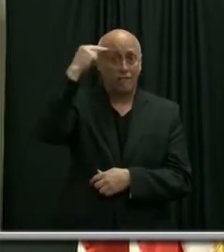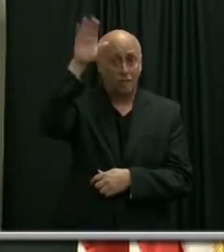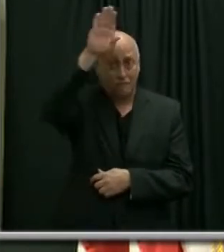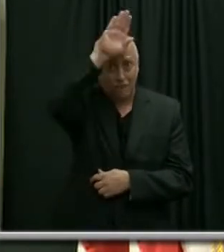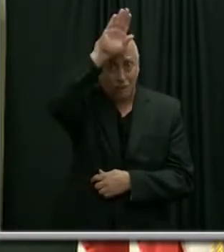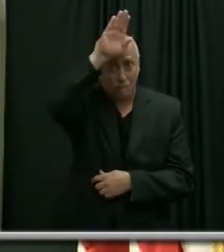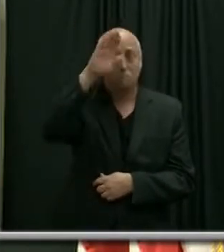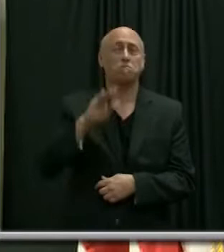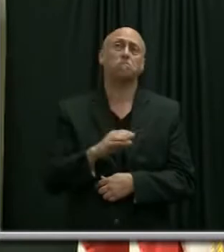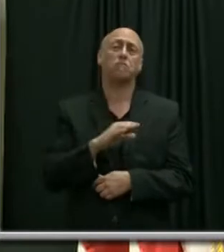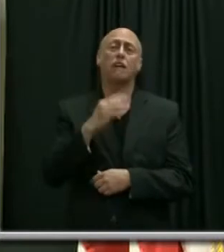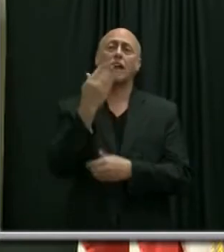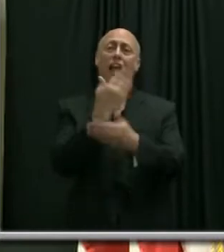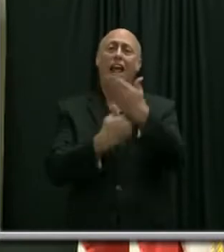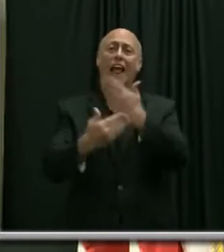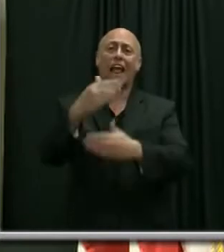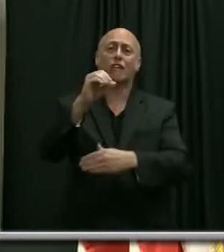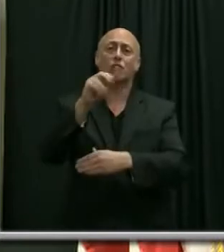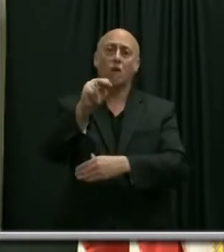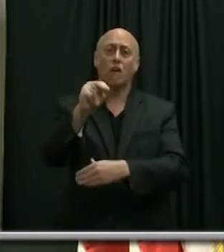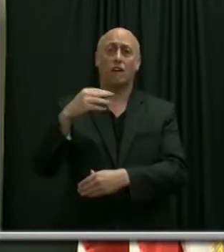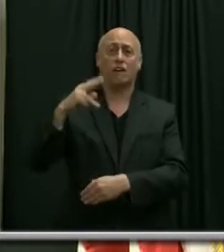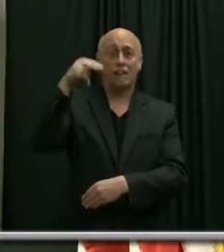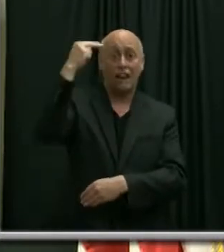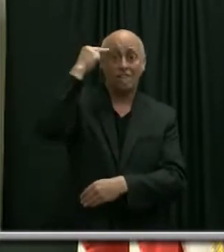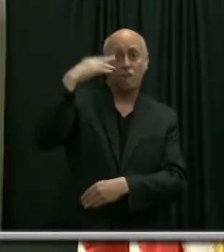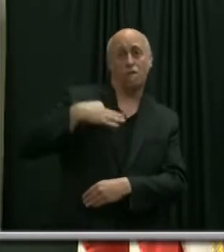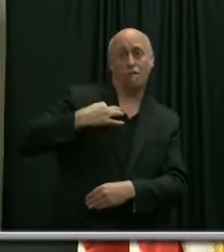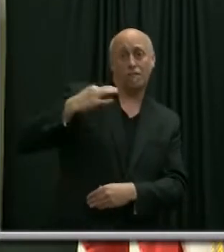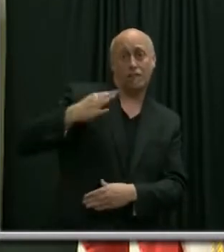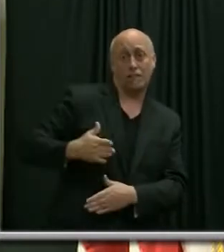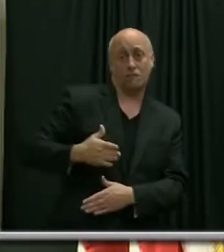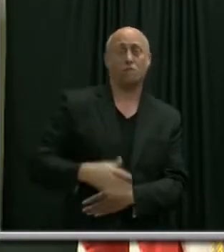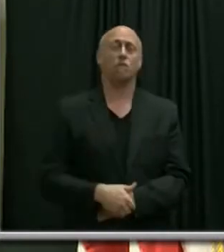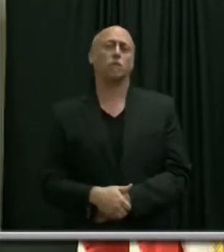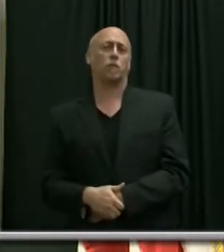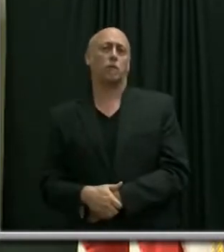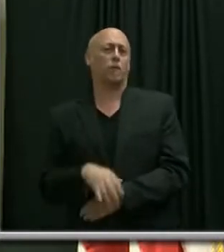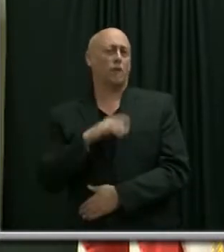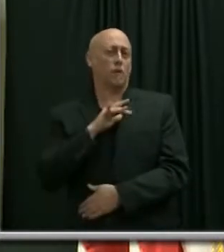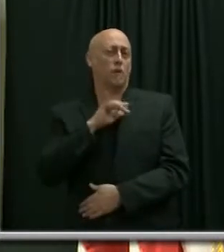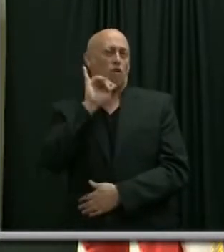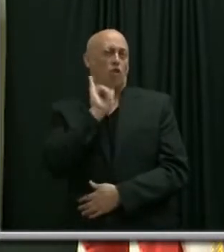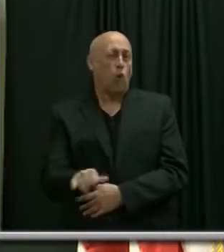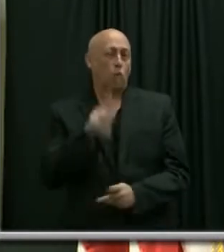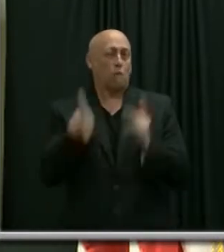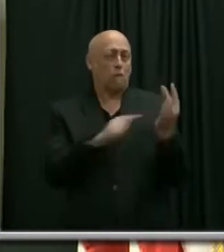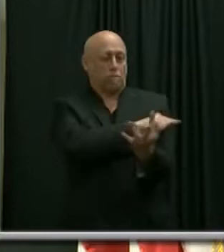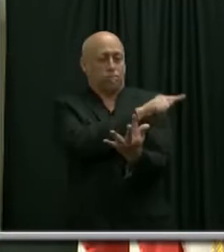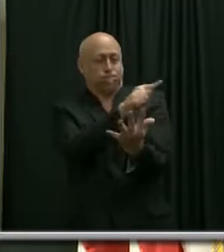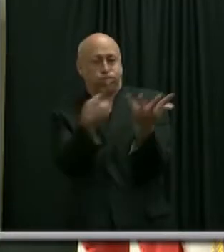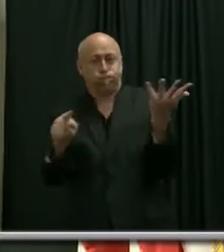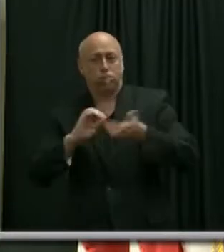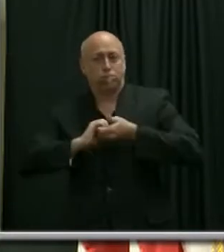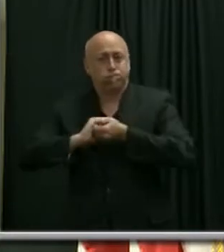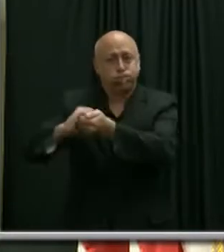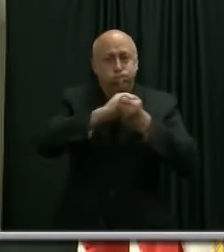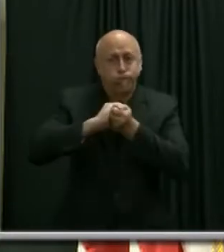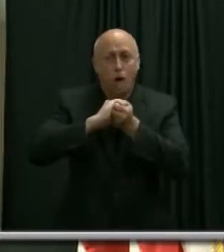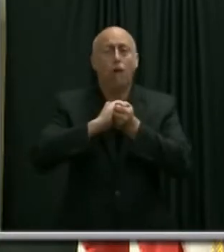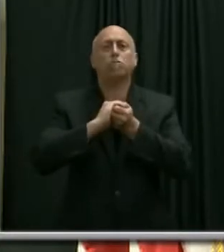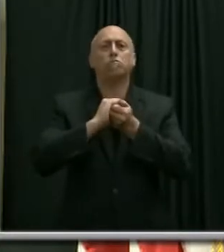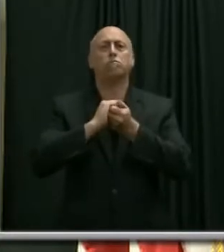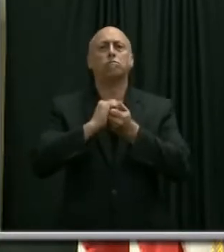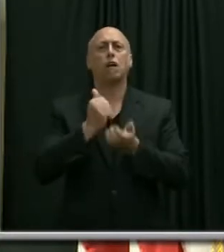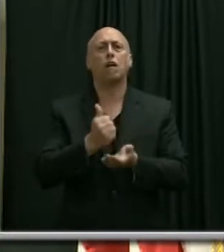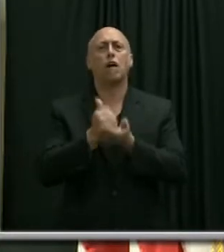Department, Hands On Nashville volunteers. These partners have shown us that when everyone comes together